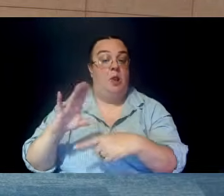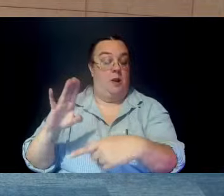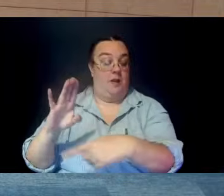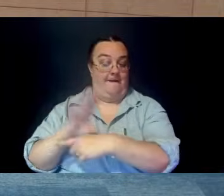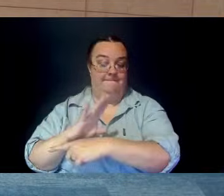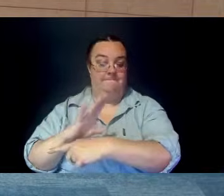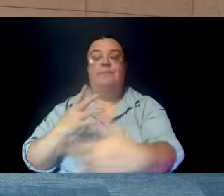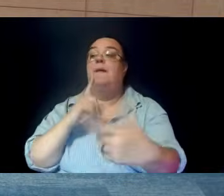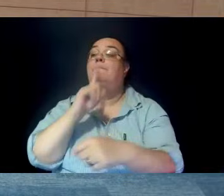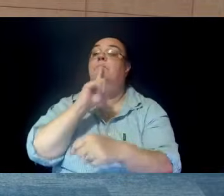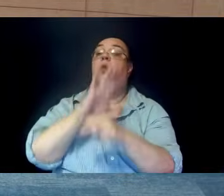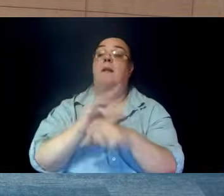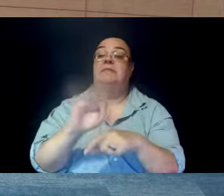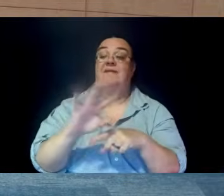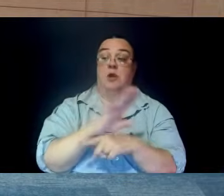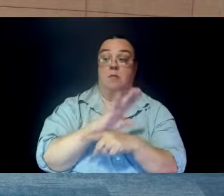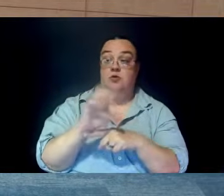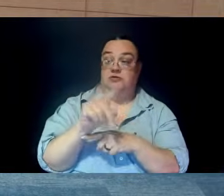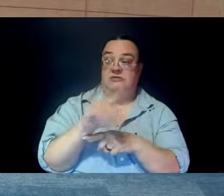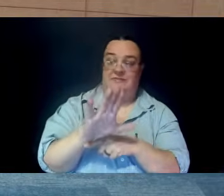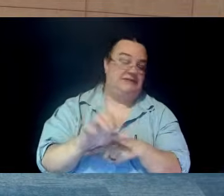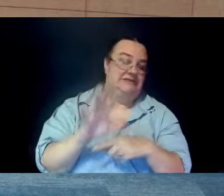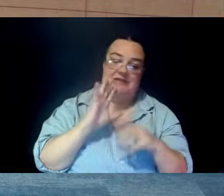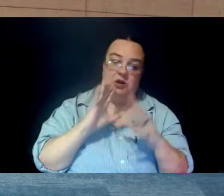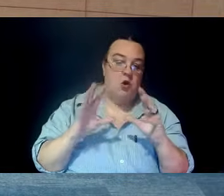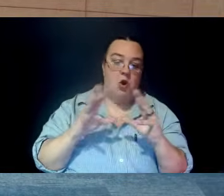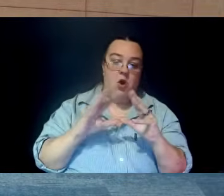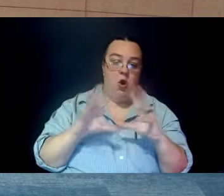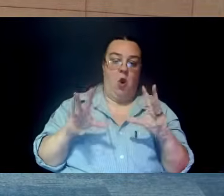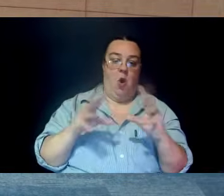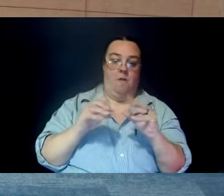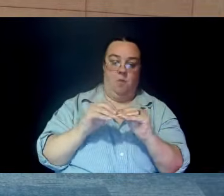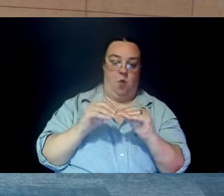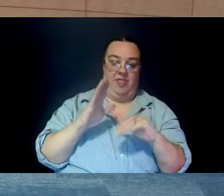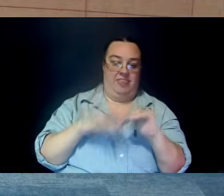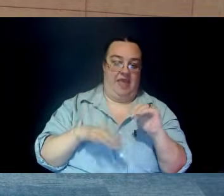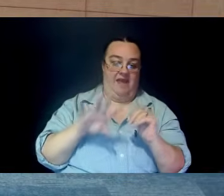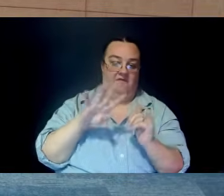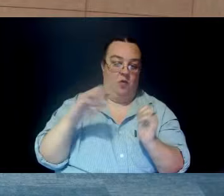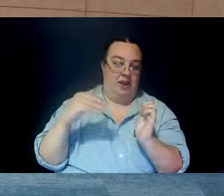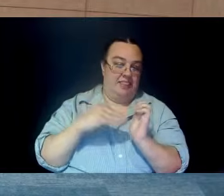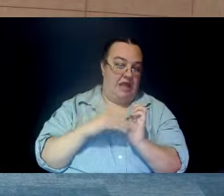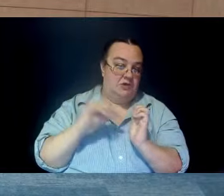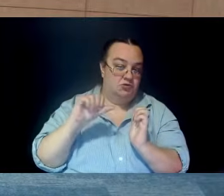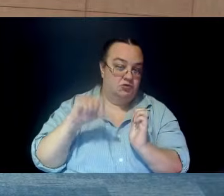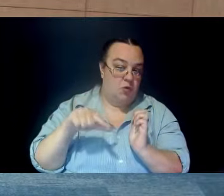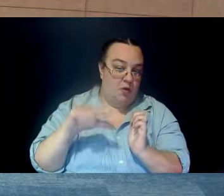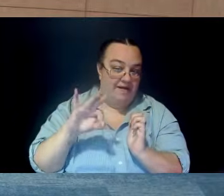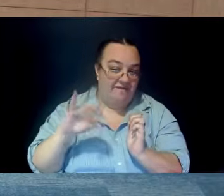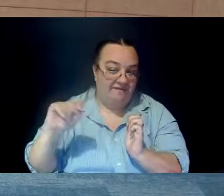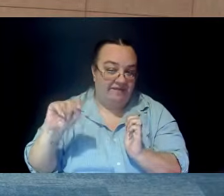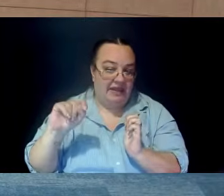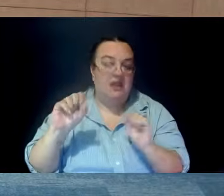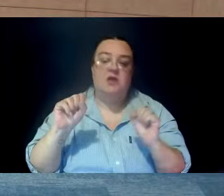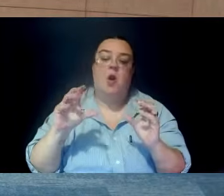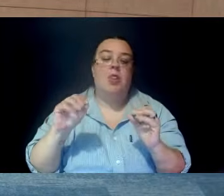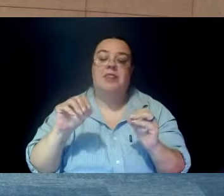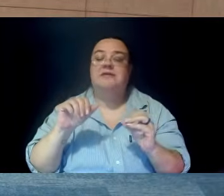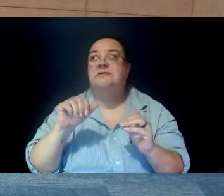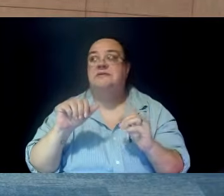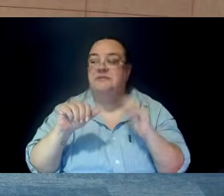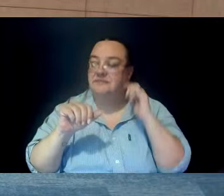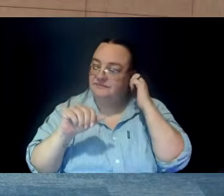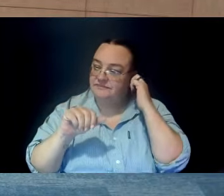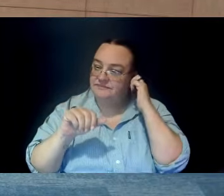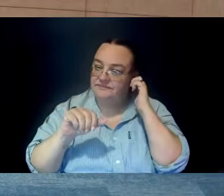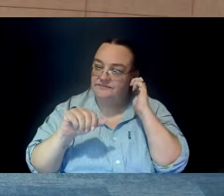promise of commercial space is no greater than 40,000 square feet. So there is not, so that is